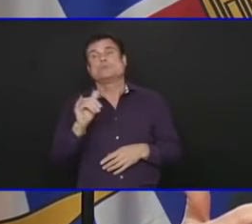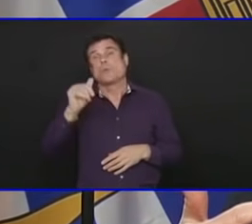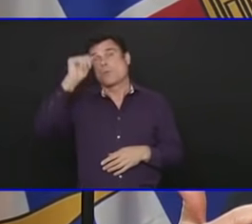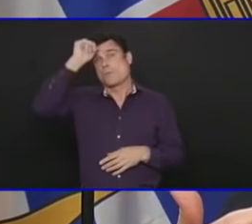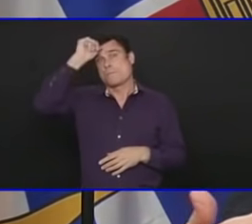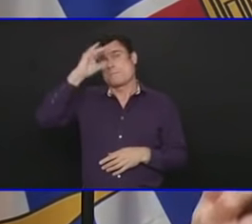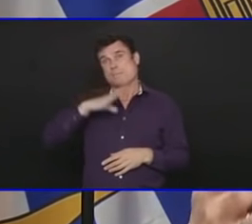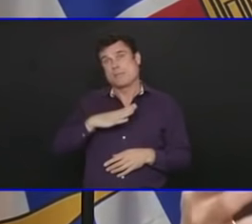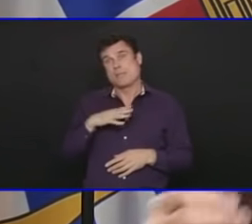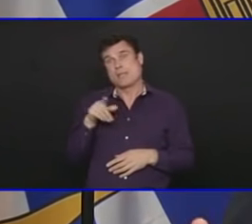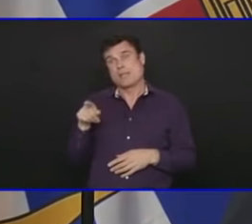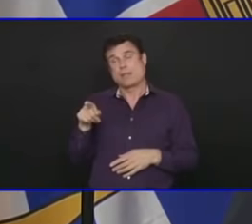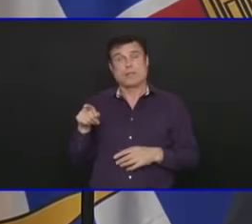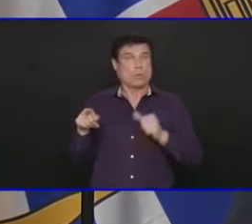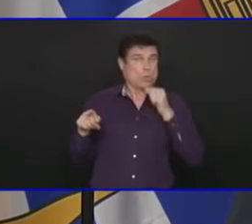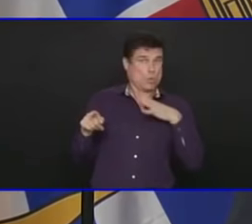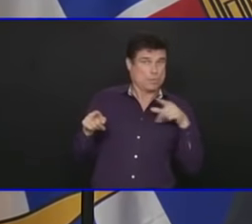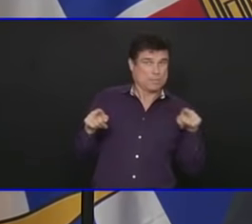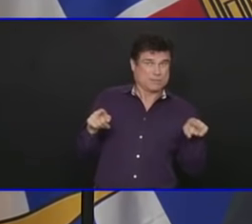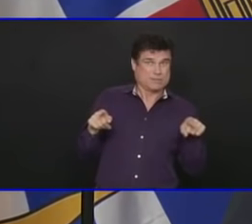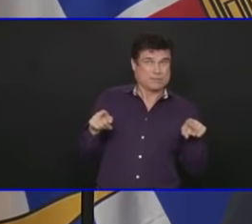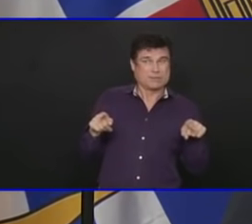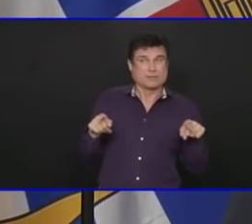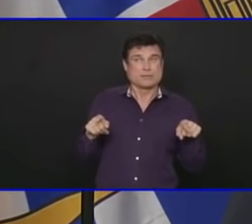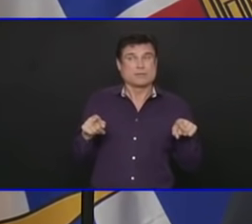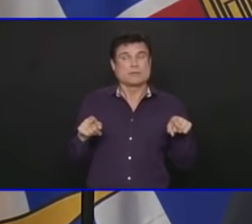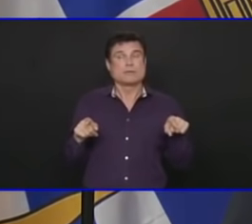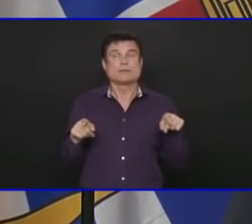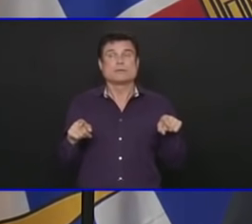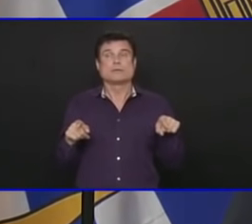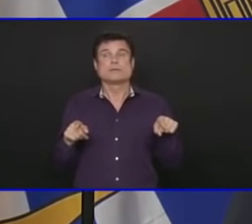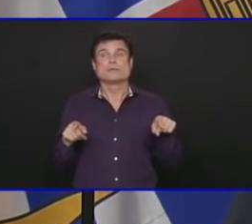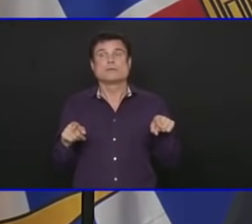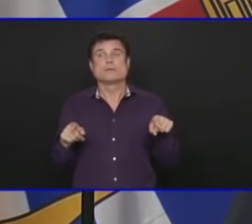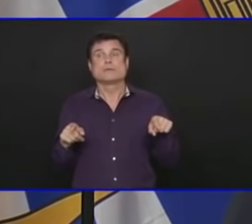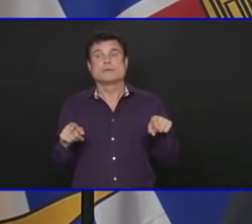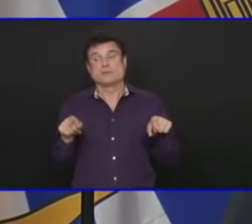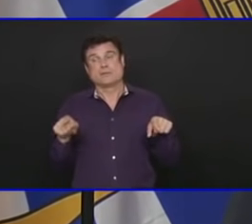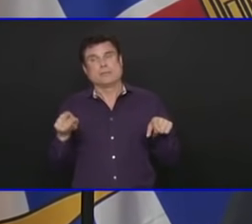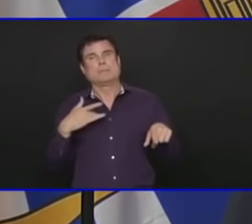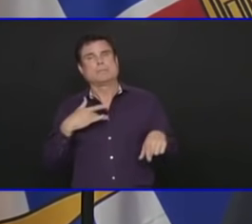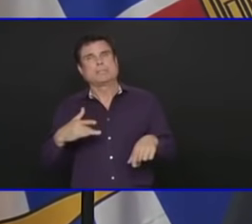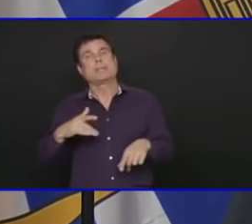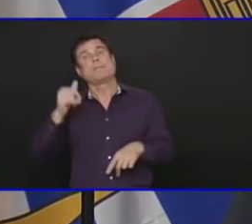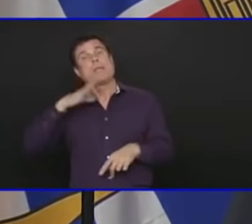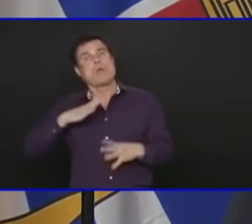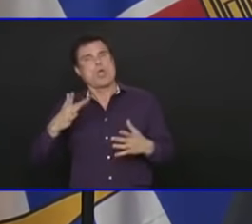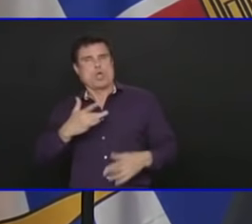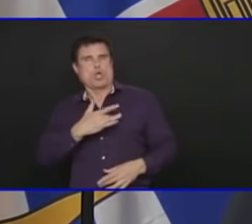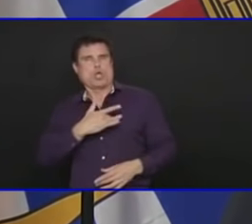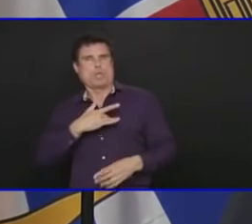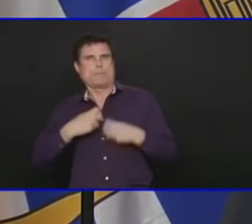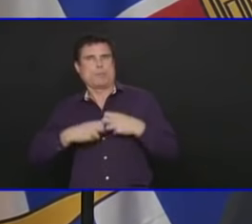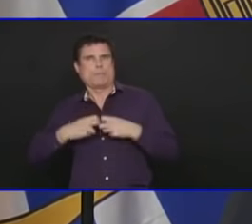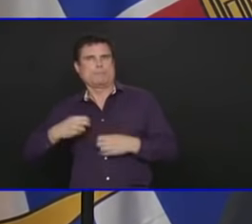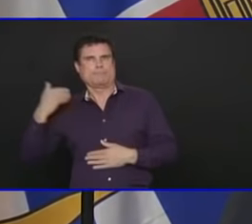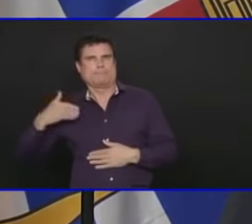yet know. We know, for example, that this virus tends to cause blood clotting, so